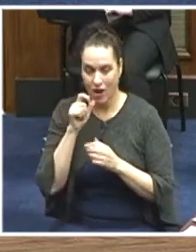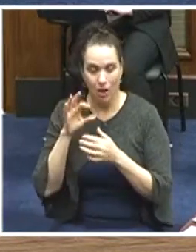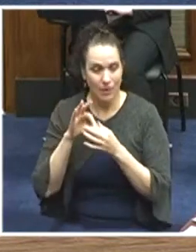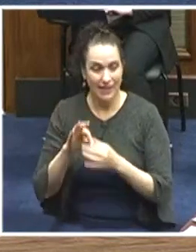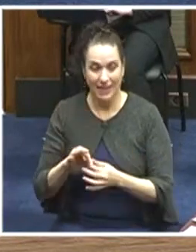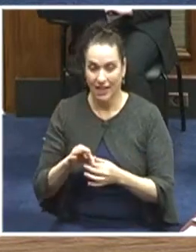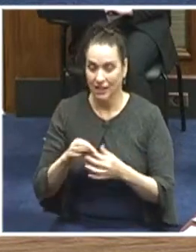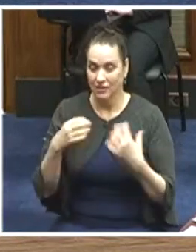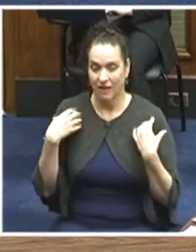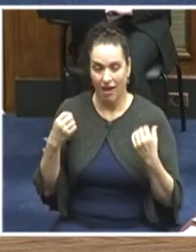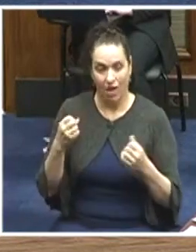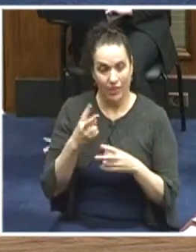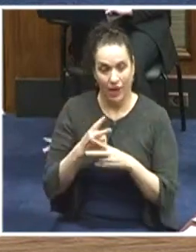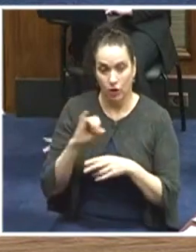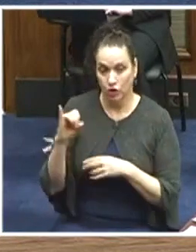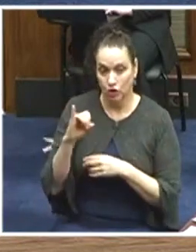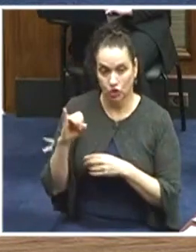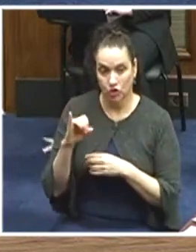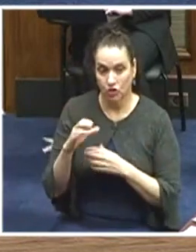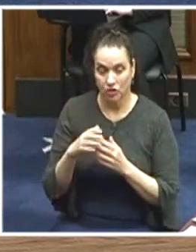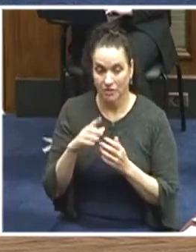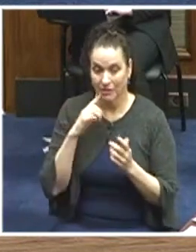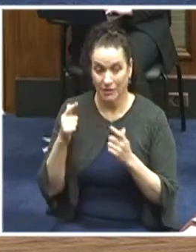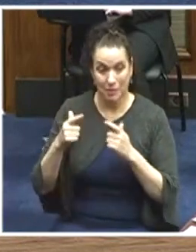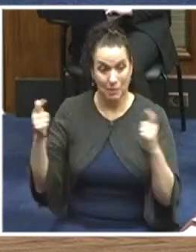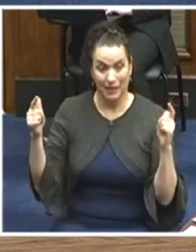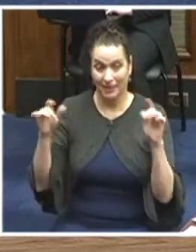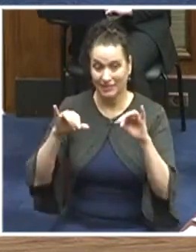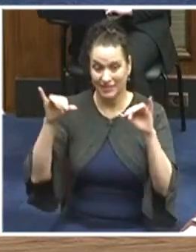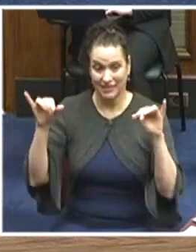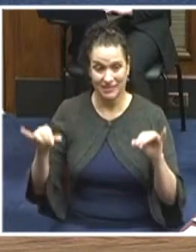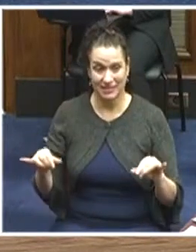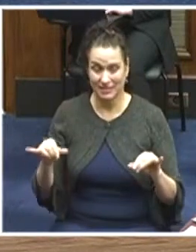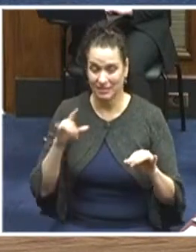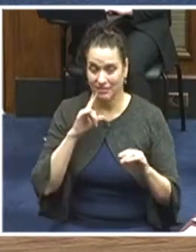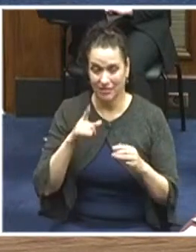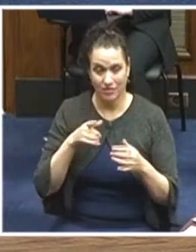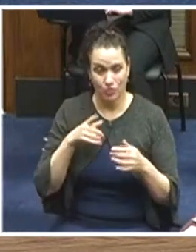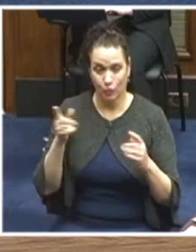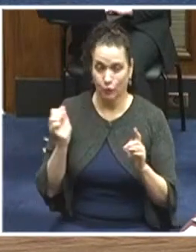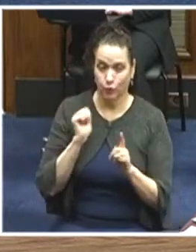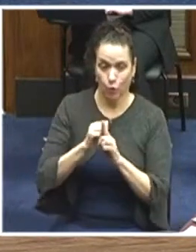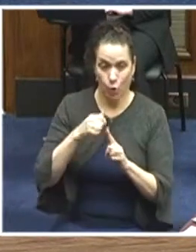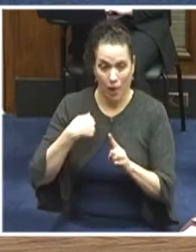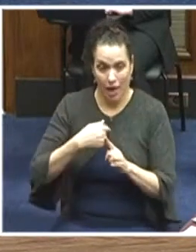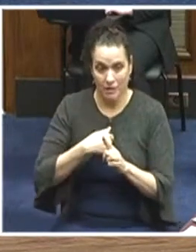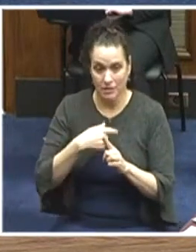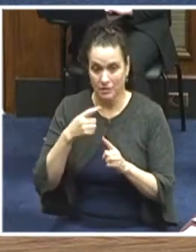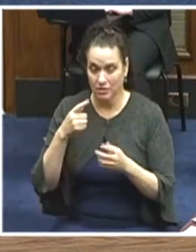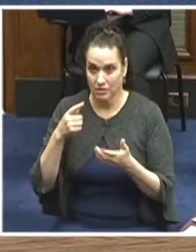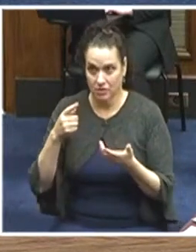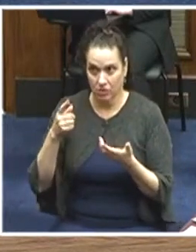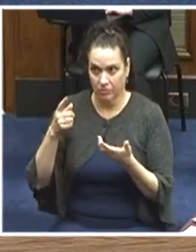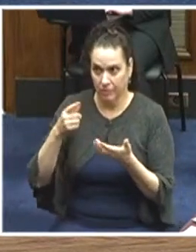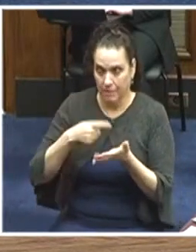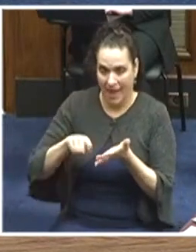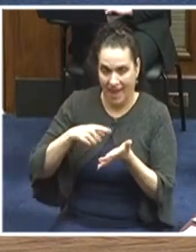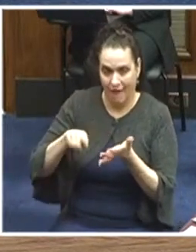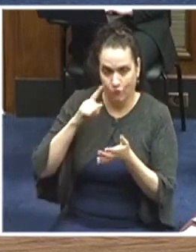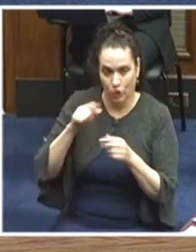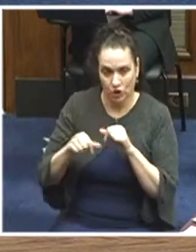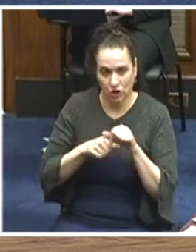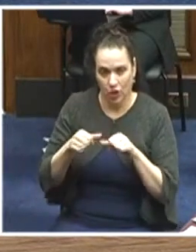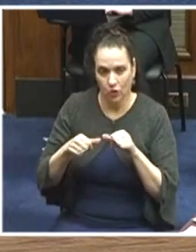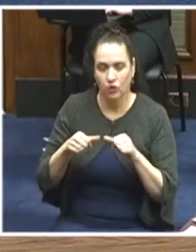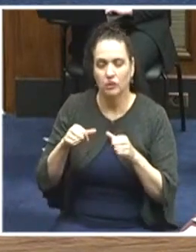giant scheme, some would say, I would say, a giant Ponzi scheme to pay for each other's medical bills. And since my daughter, thanks to